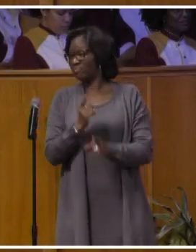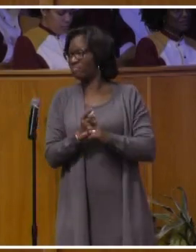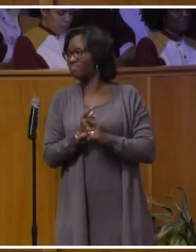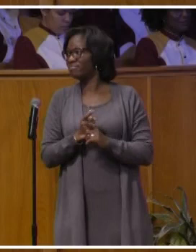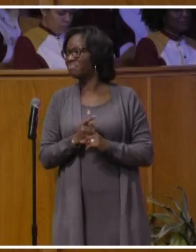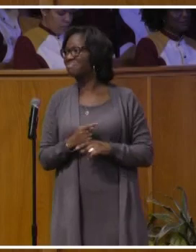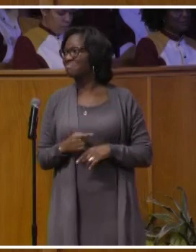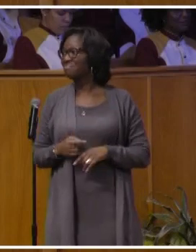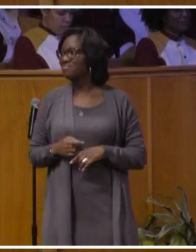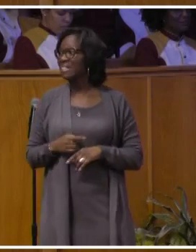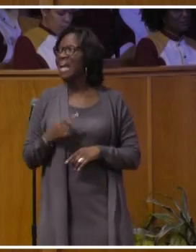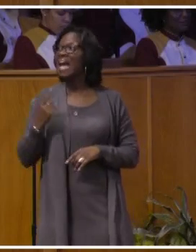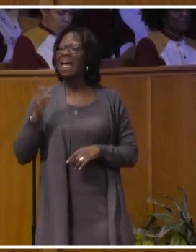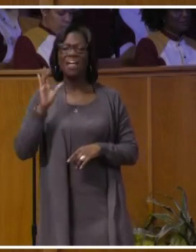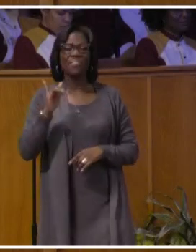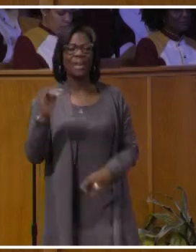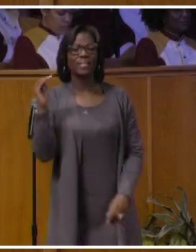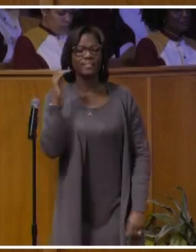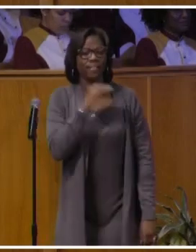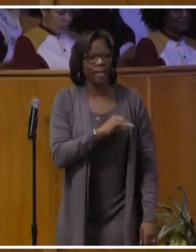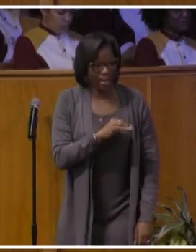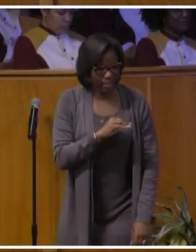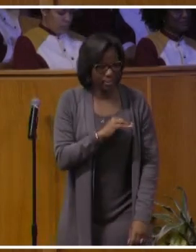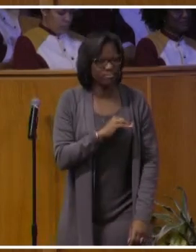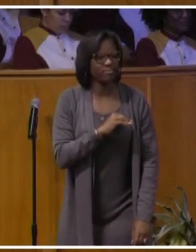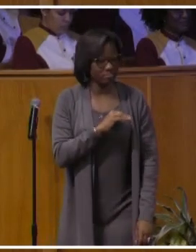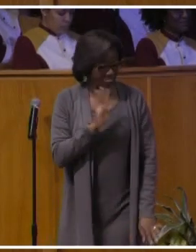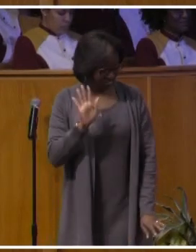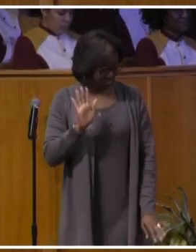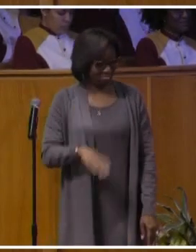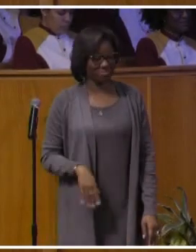Somebody knows that's a lie.